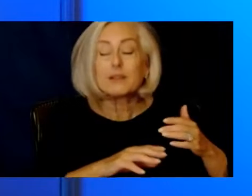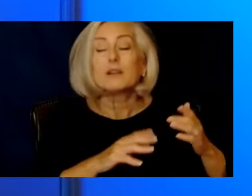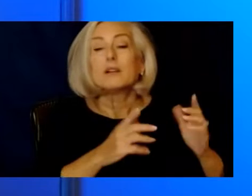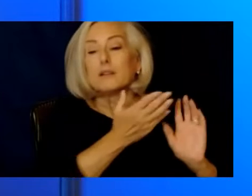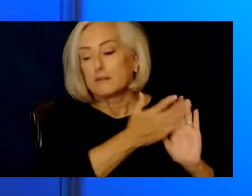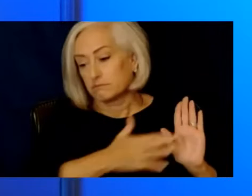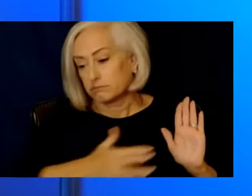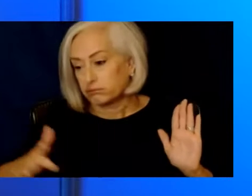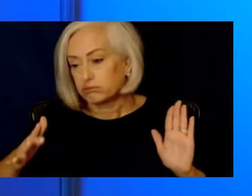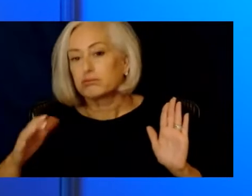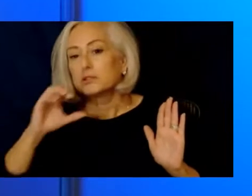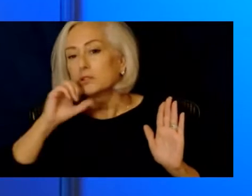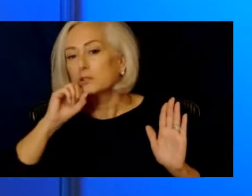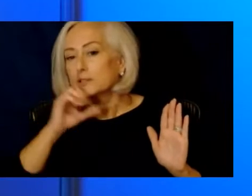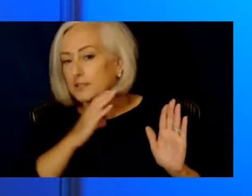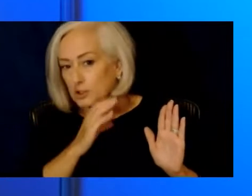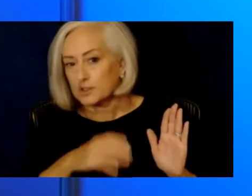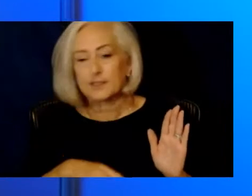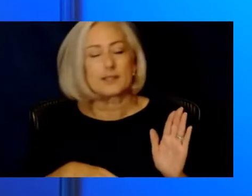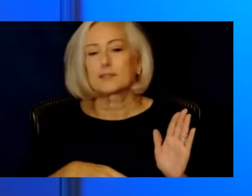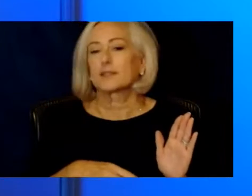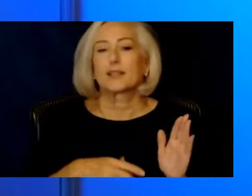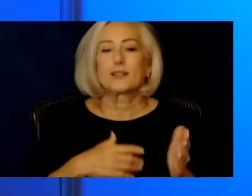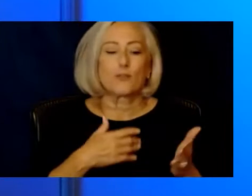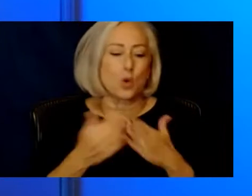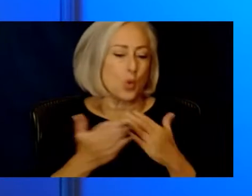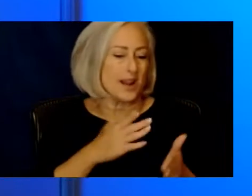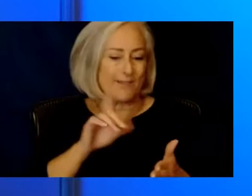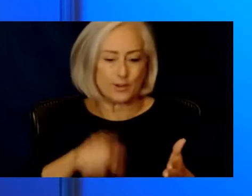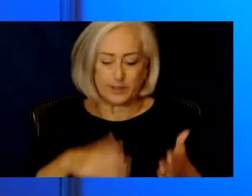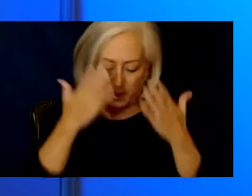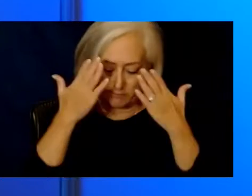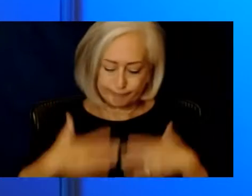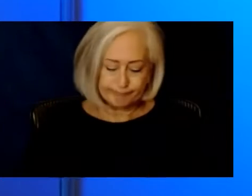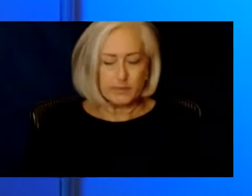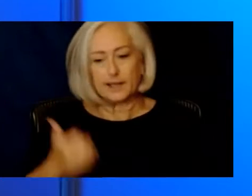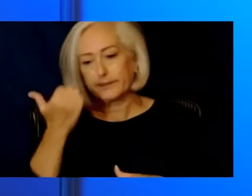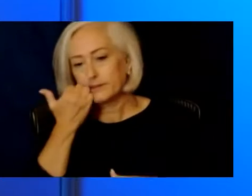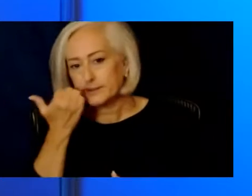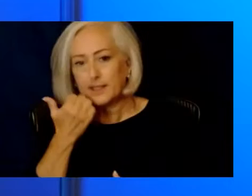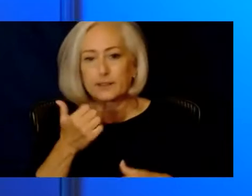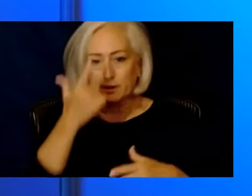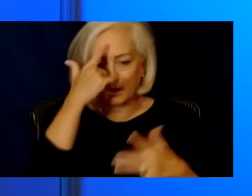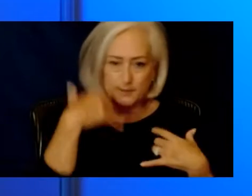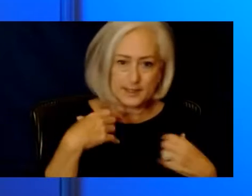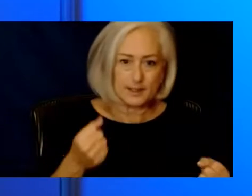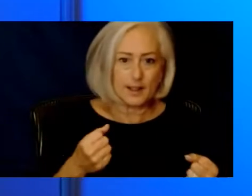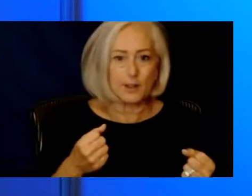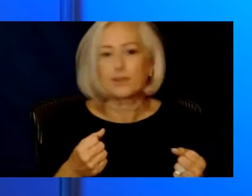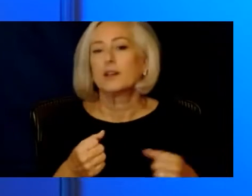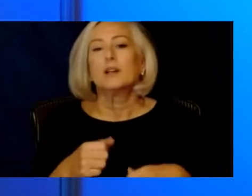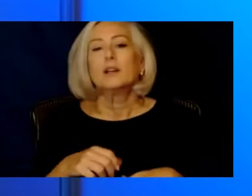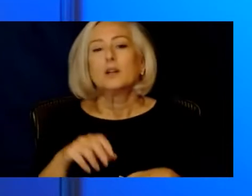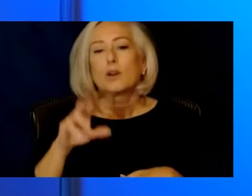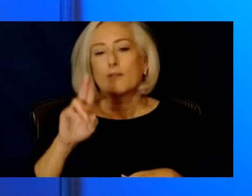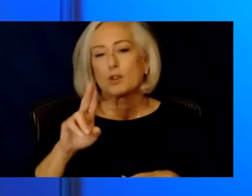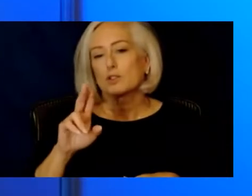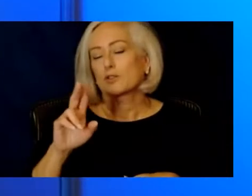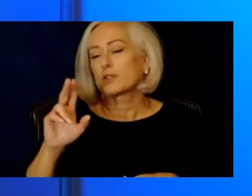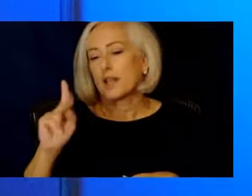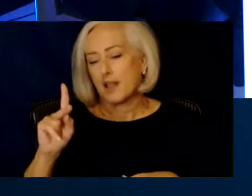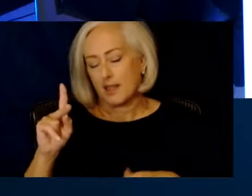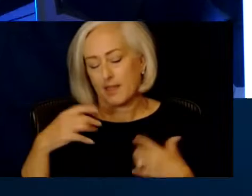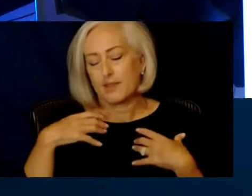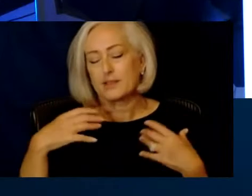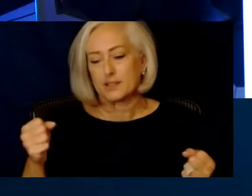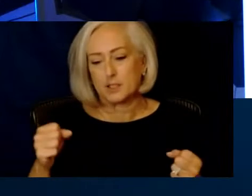health services you need outside of sort of specialty, where we partner with places like University of Kansas Health System and Children's Mercy. So